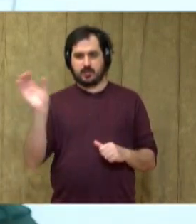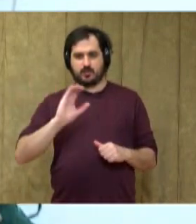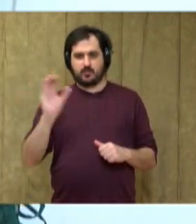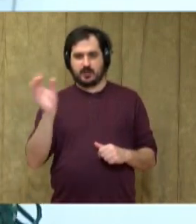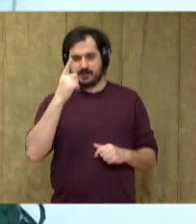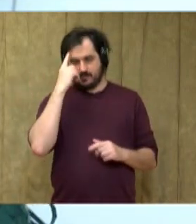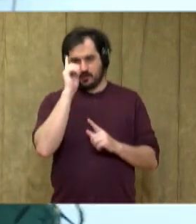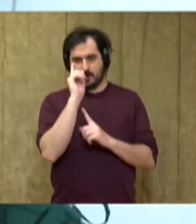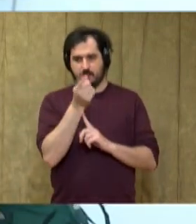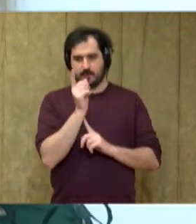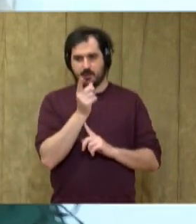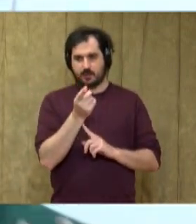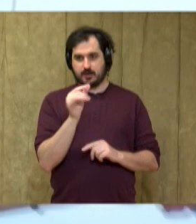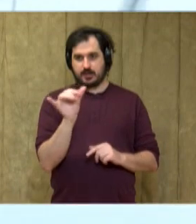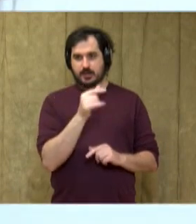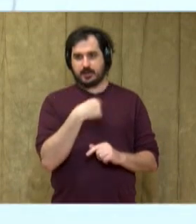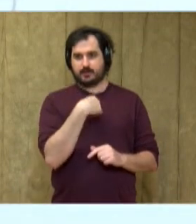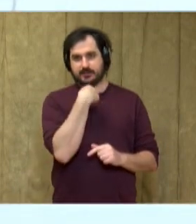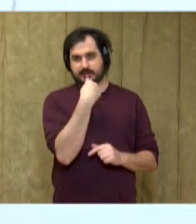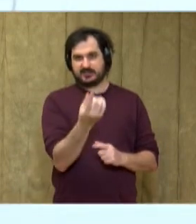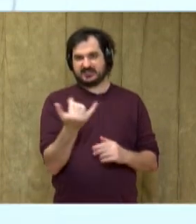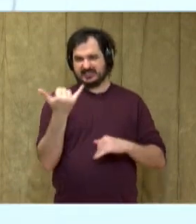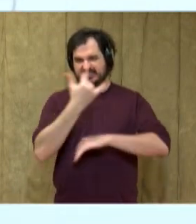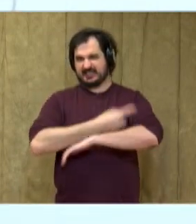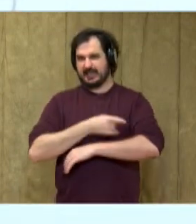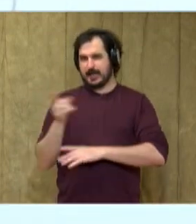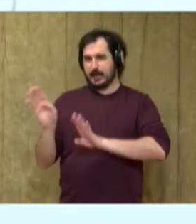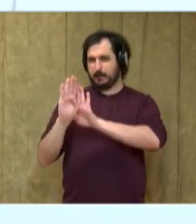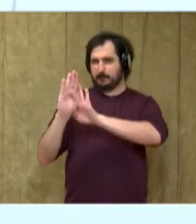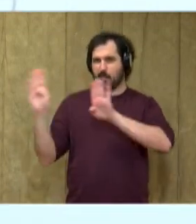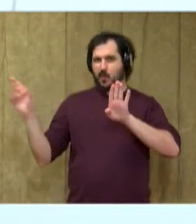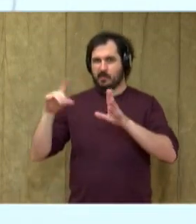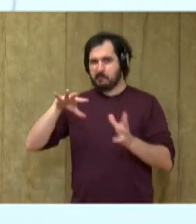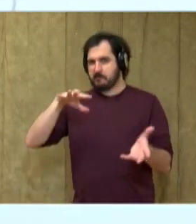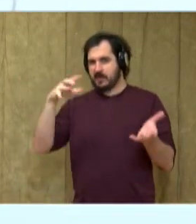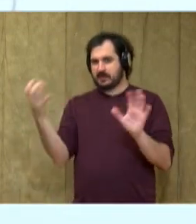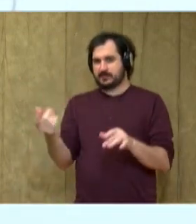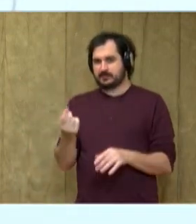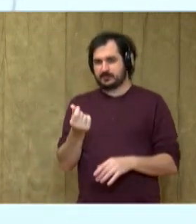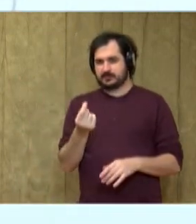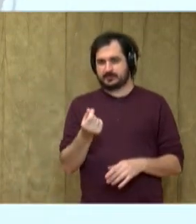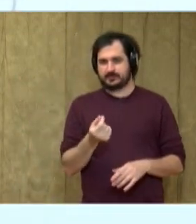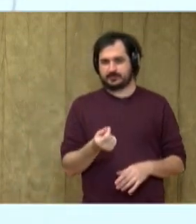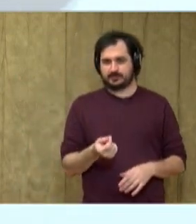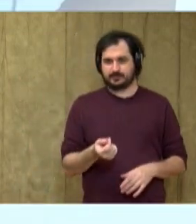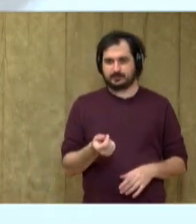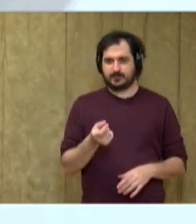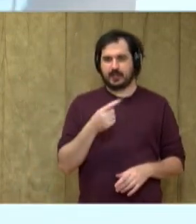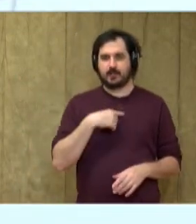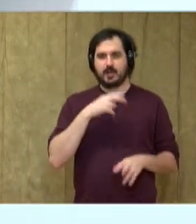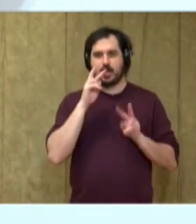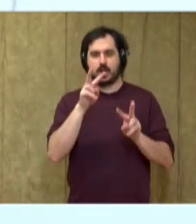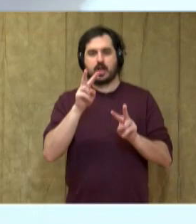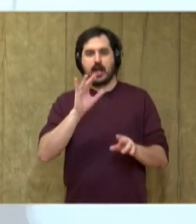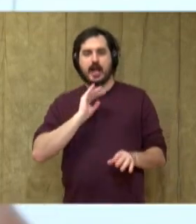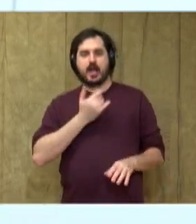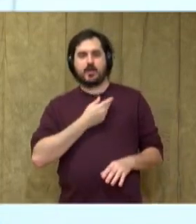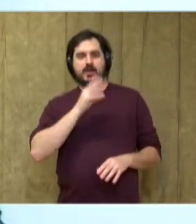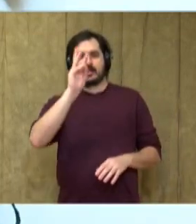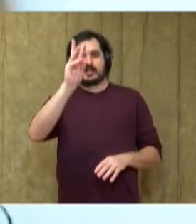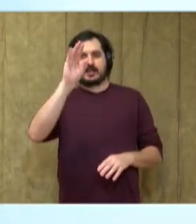because like we said, we told you it was a little bit crazy today. I'm going to take this and I'm just going to look at our 6/9. So remember